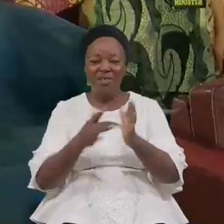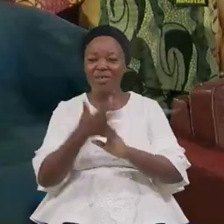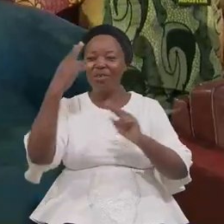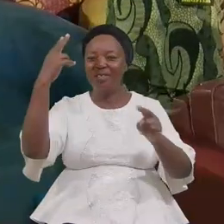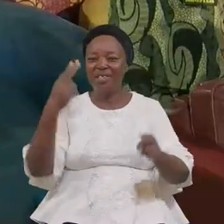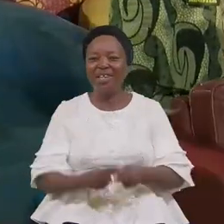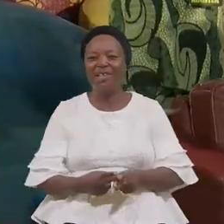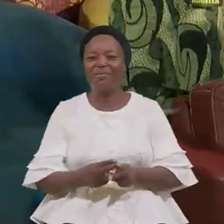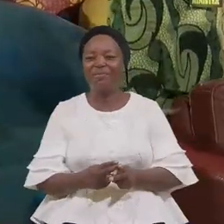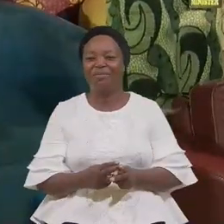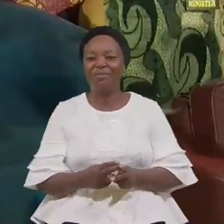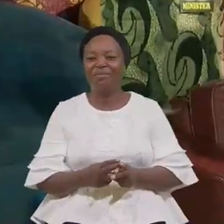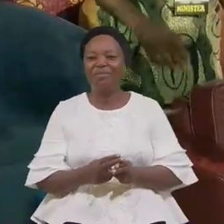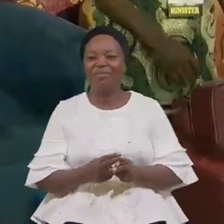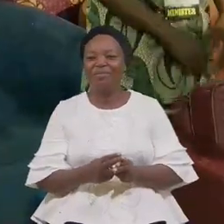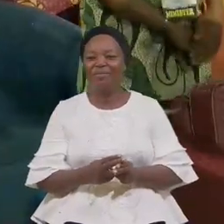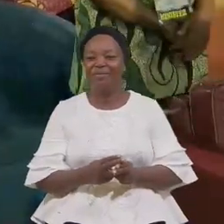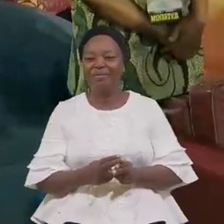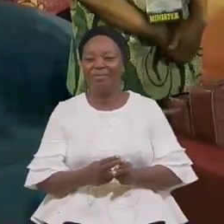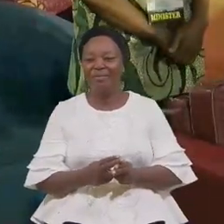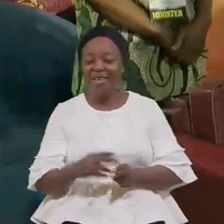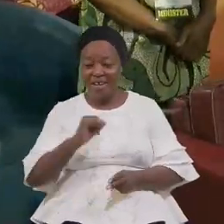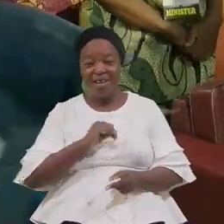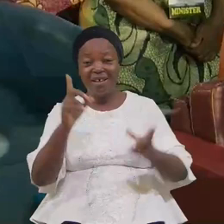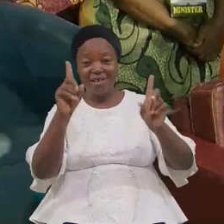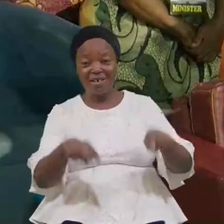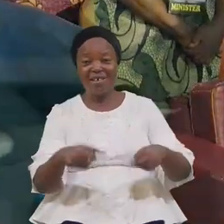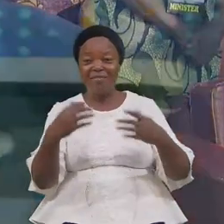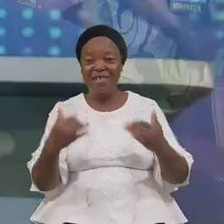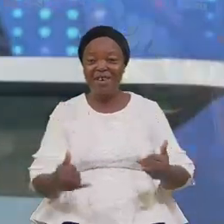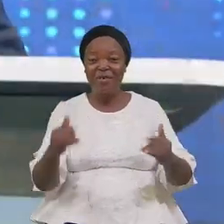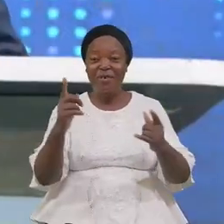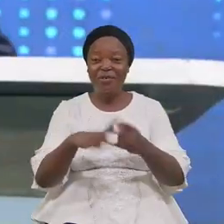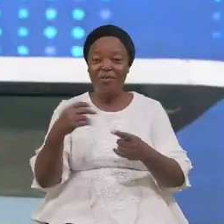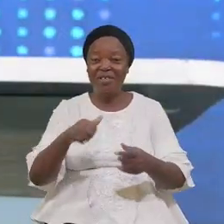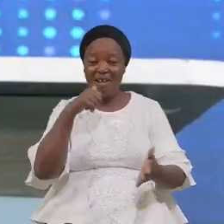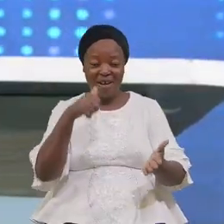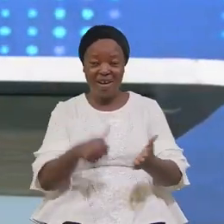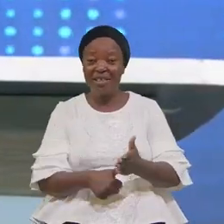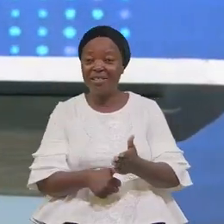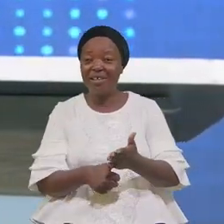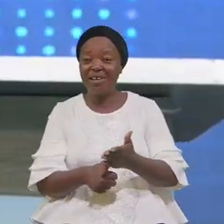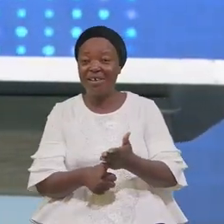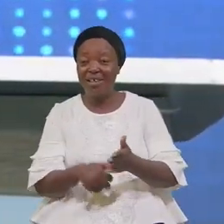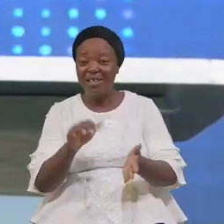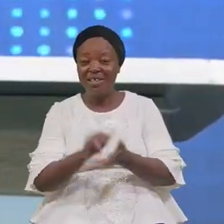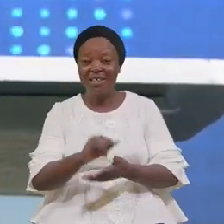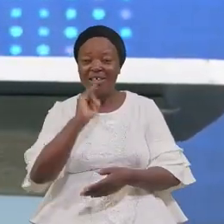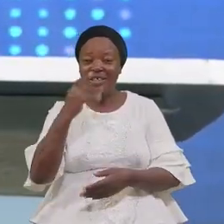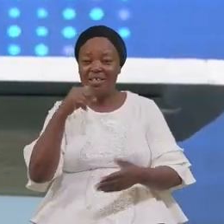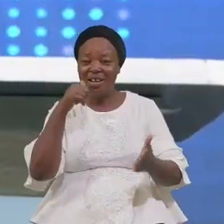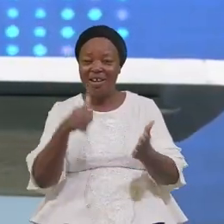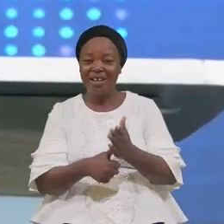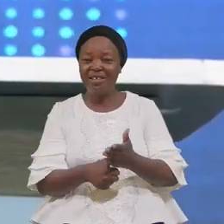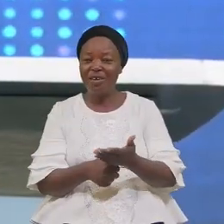Jesus' name. I come now to the letter. That's the letter.